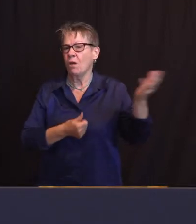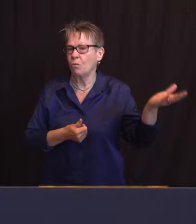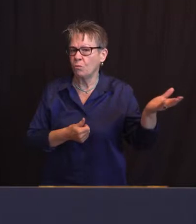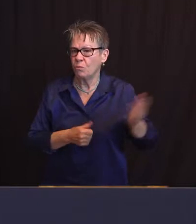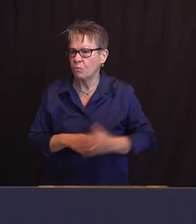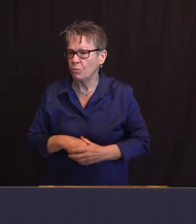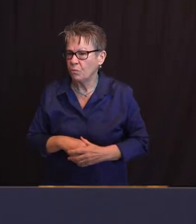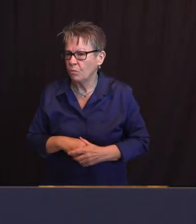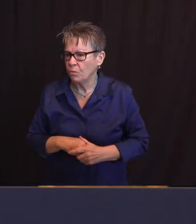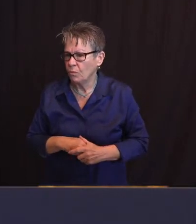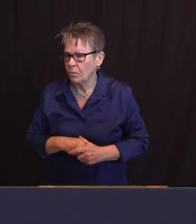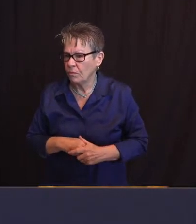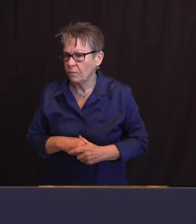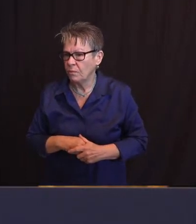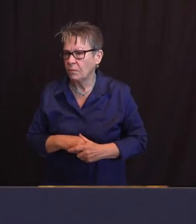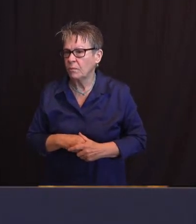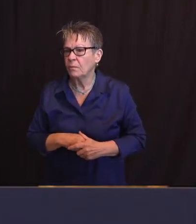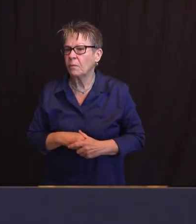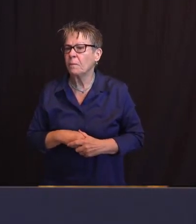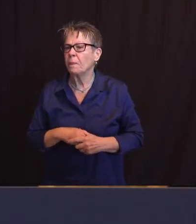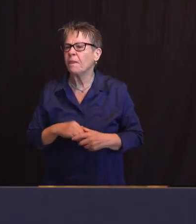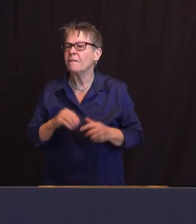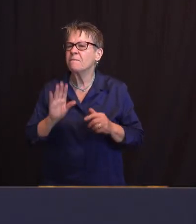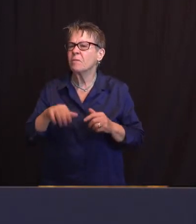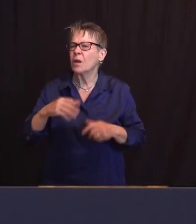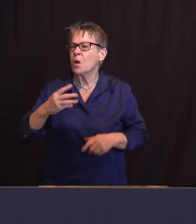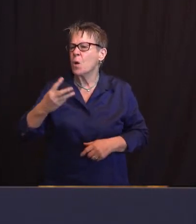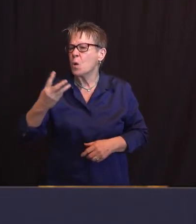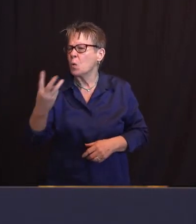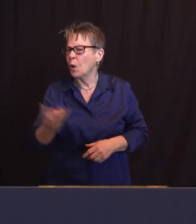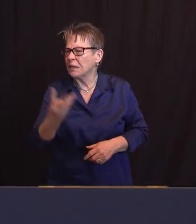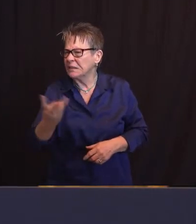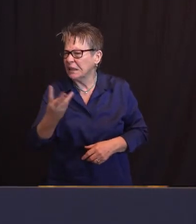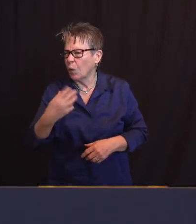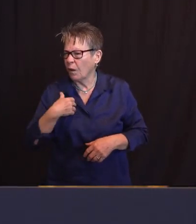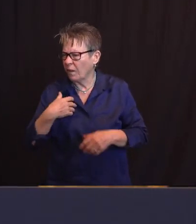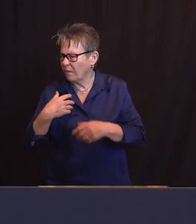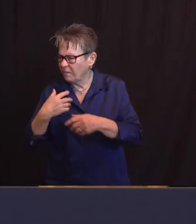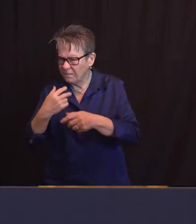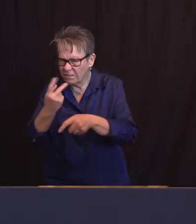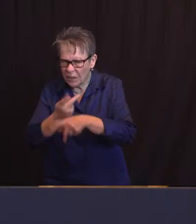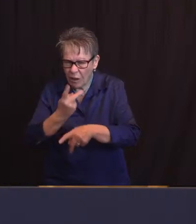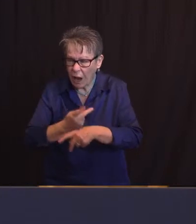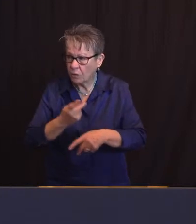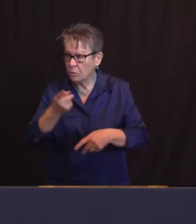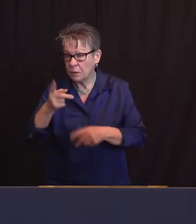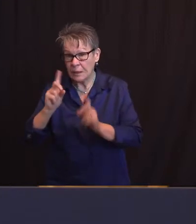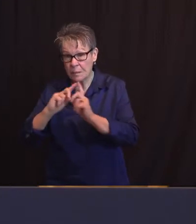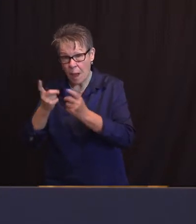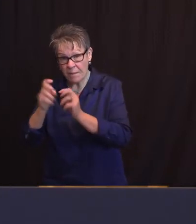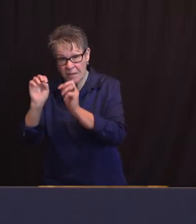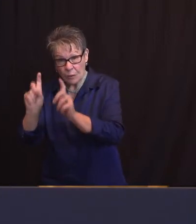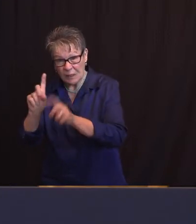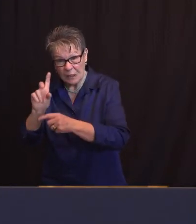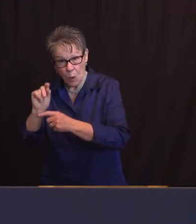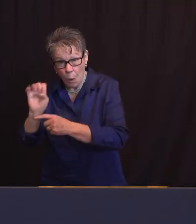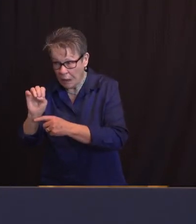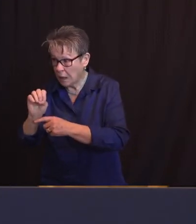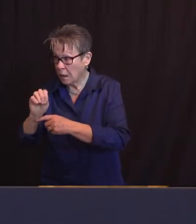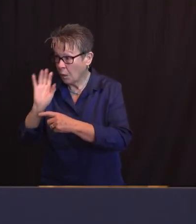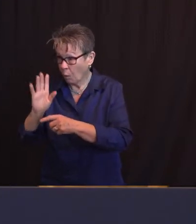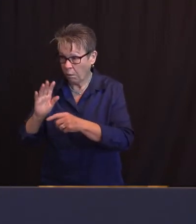still digesting with the Department of Education and Judy and team on CDC guidance. I think we're planning on talking to